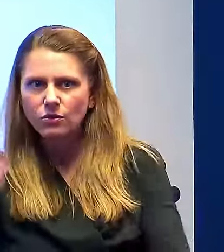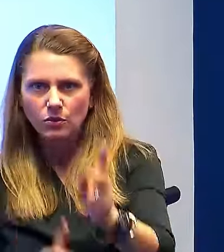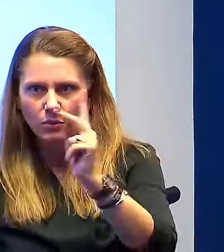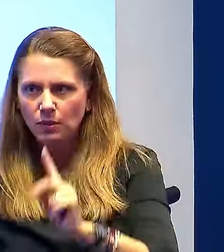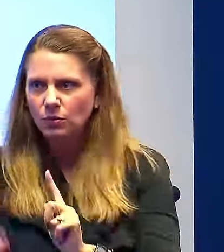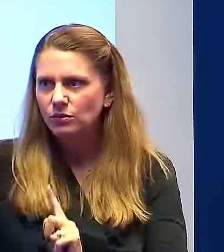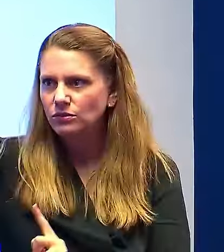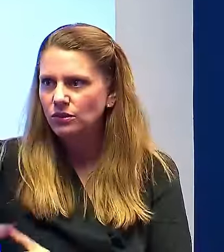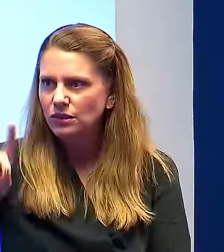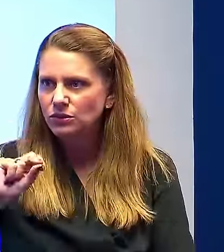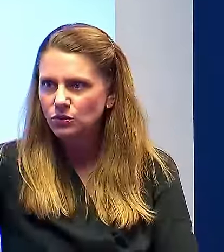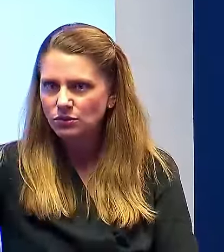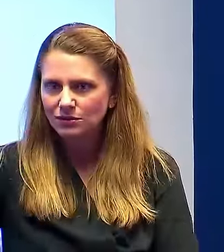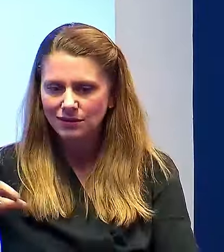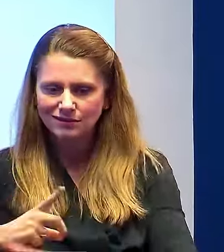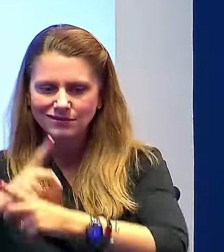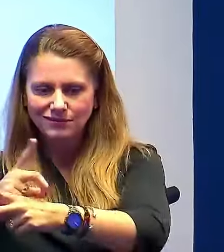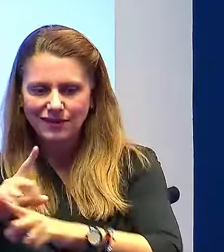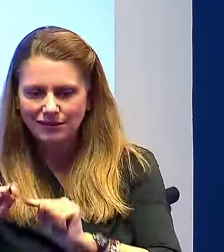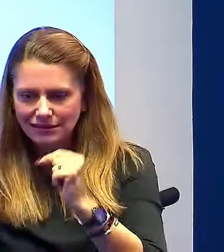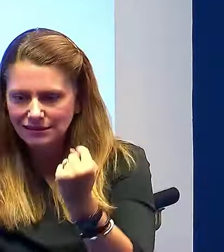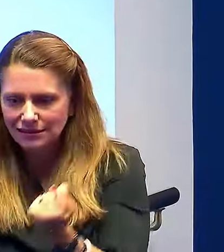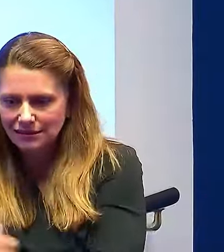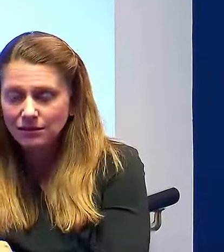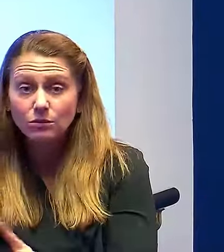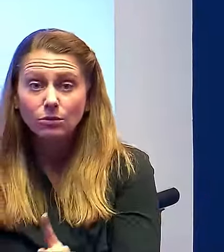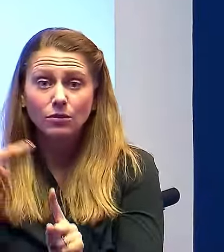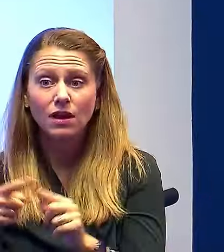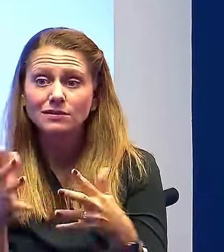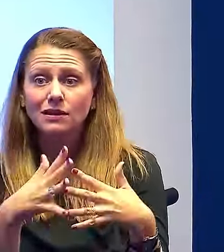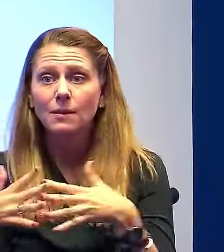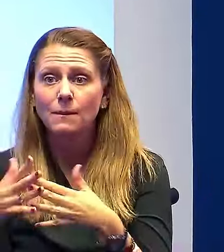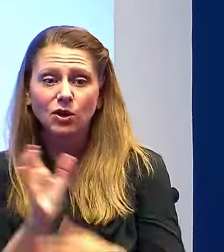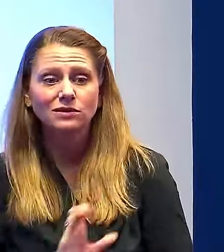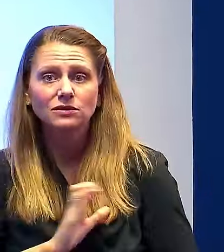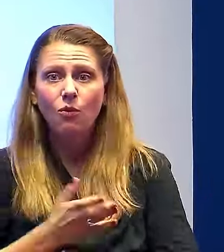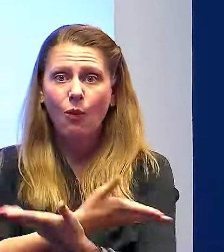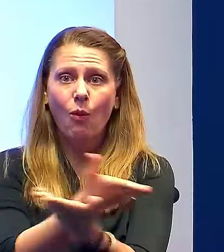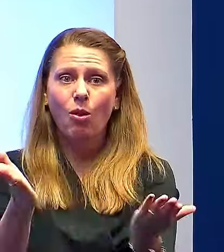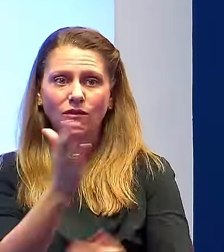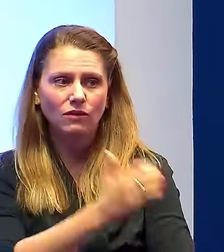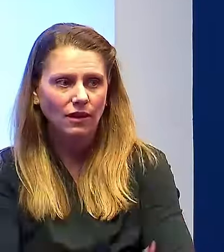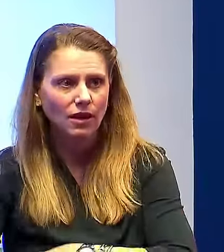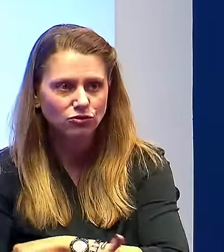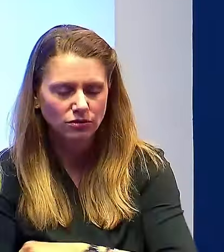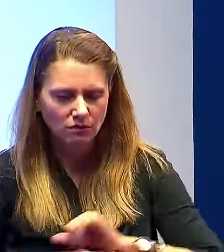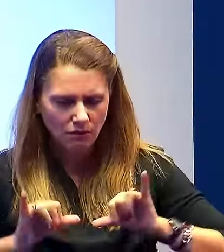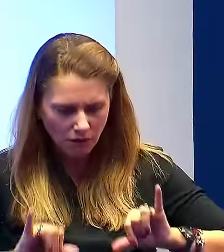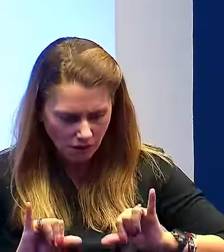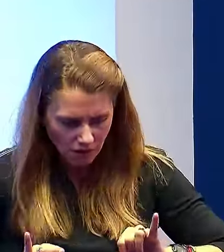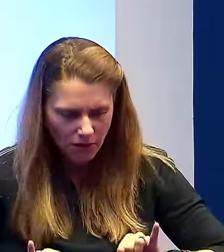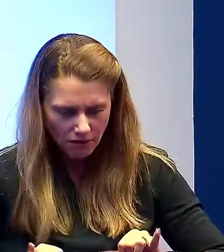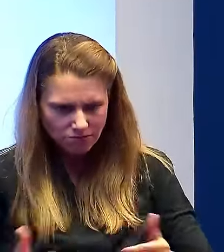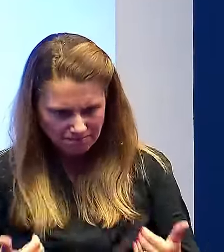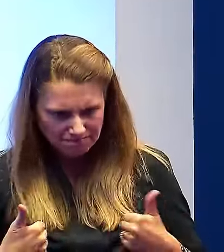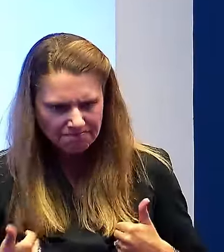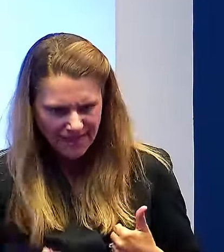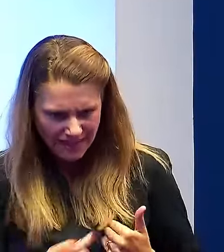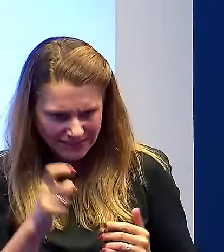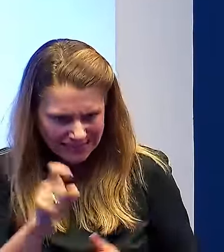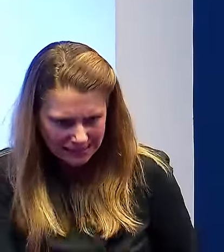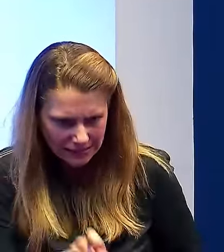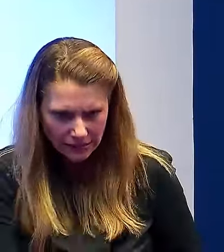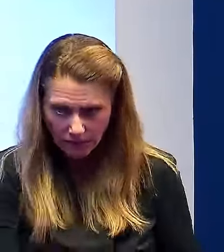team and for Americans across the country to realize the need, to realize the opportunity, and not